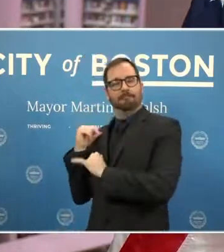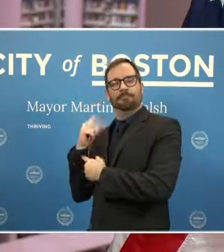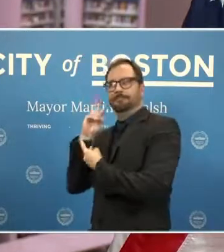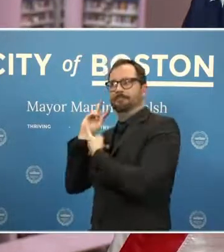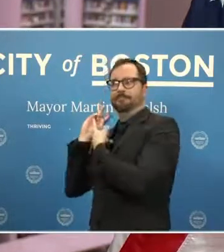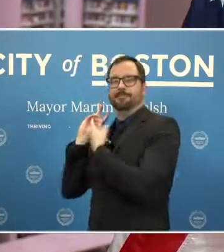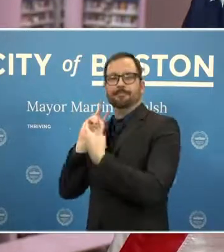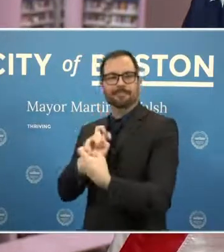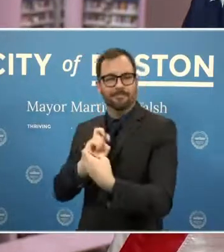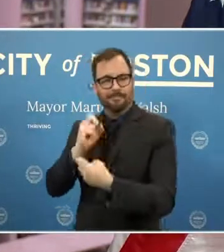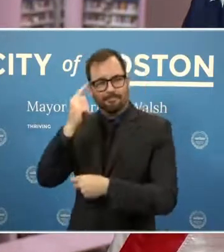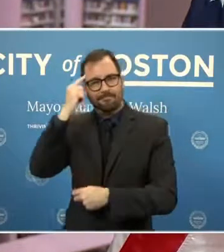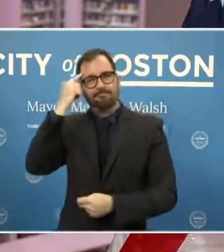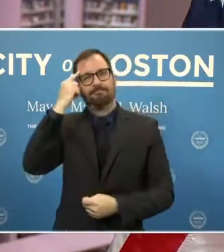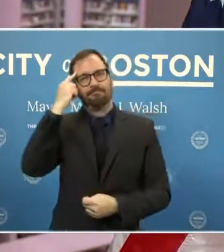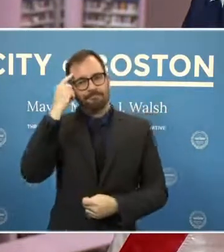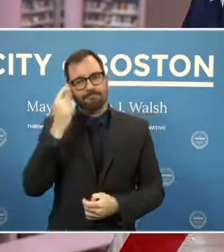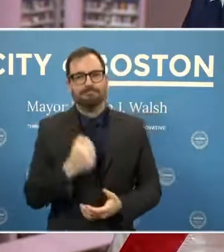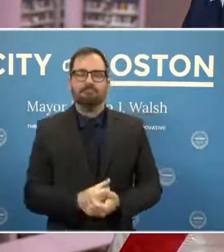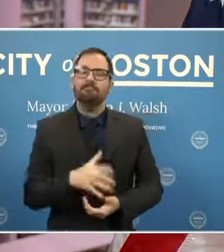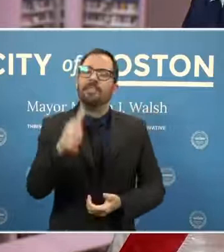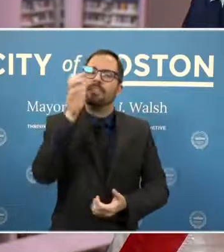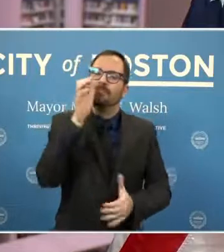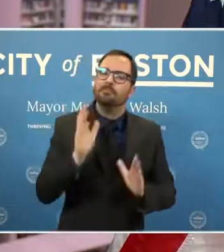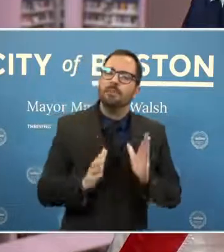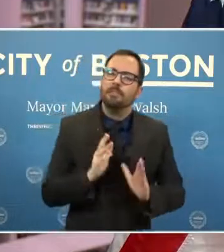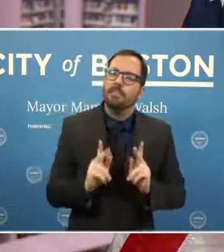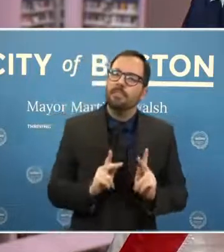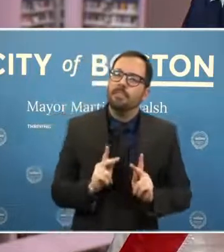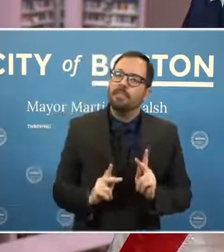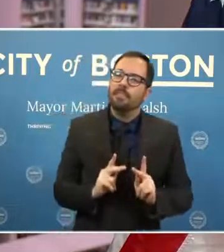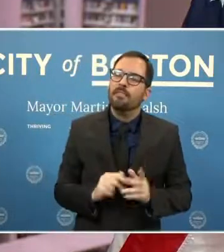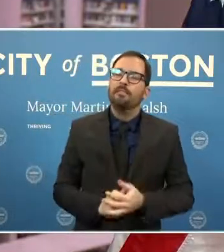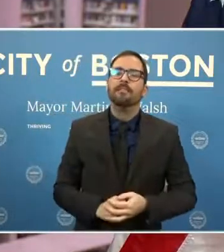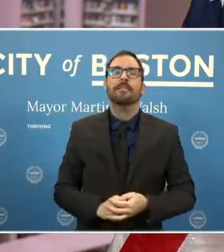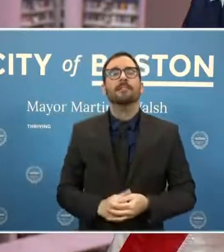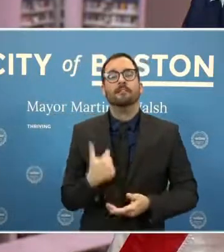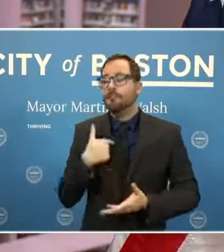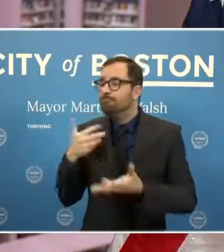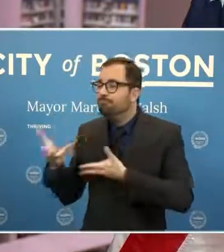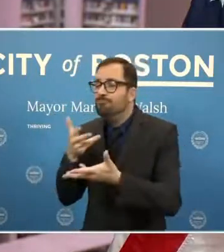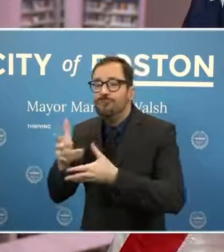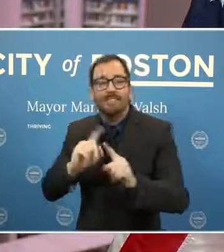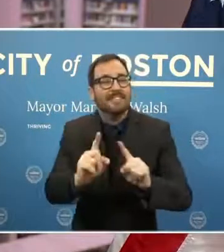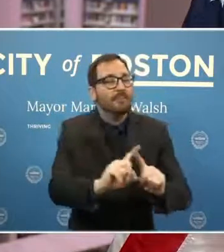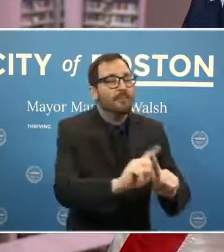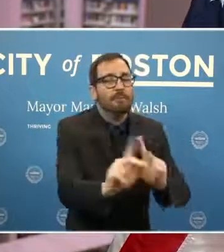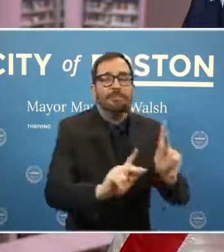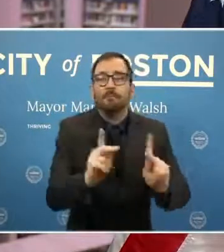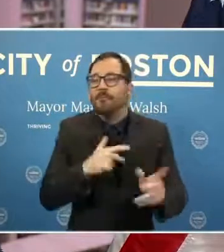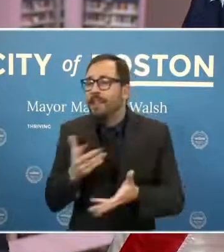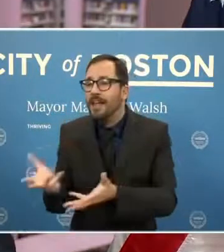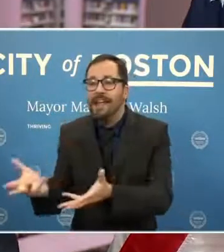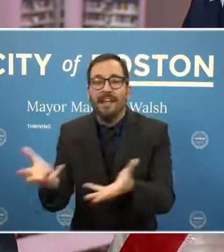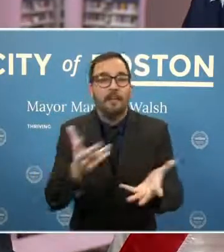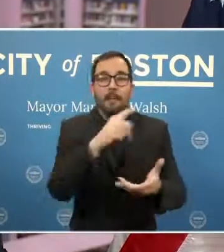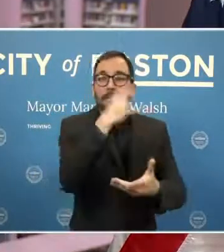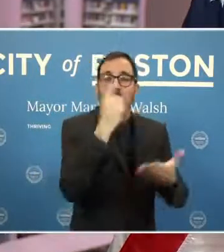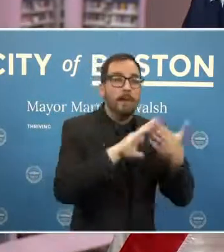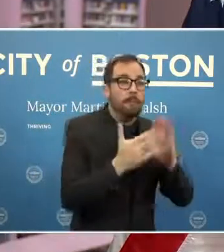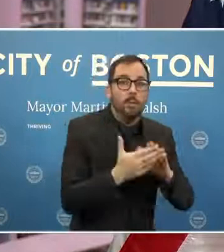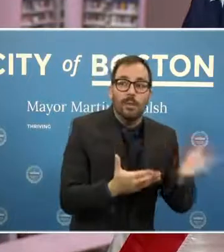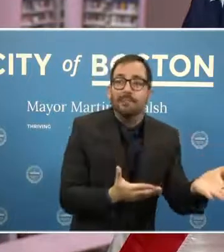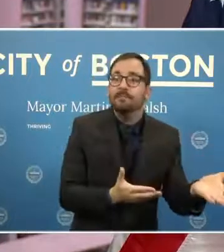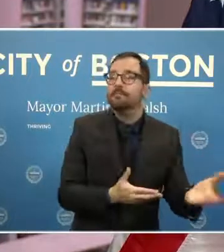and I listened. I reached out to leaders and activists and clergy. They spoke about daily fears that something will happen to a loved